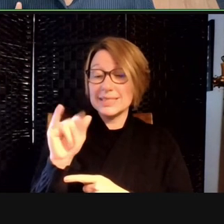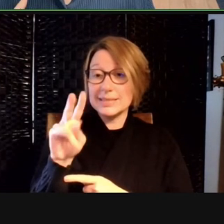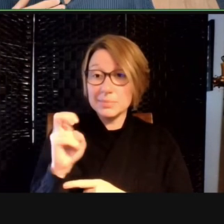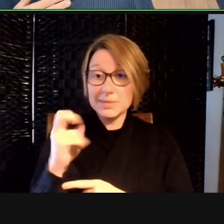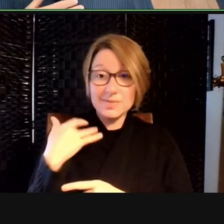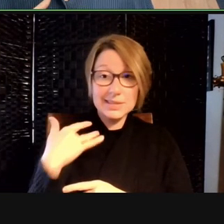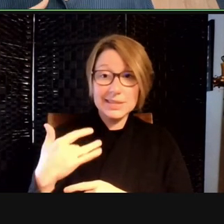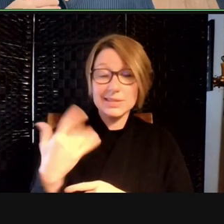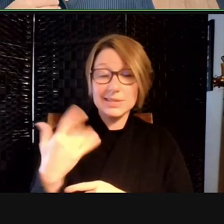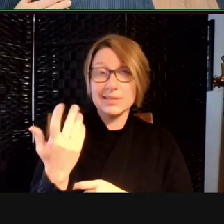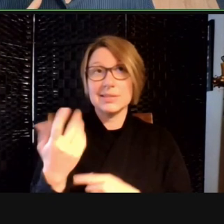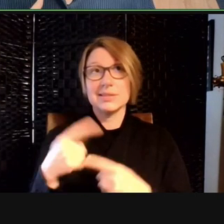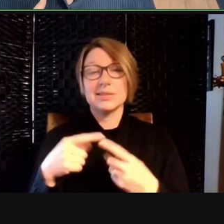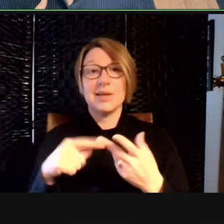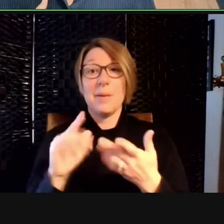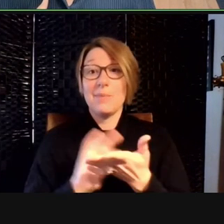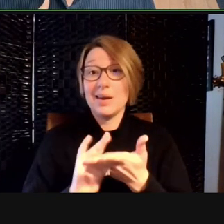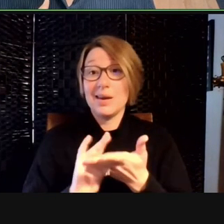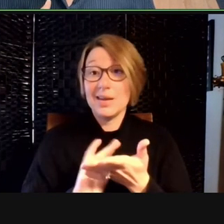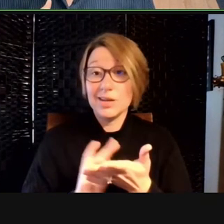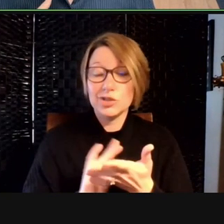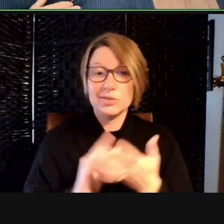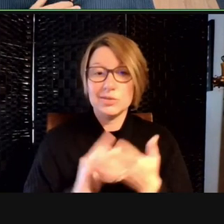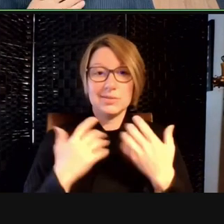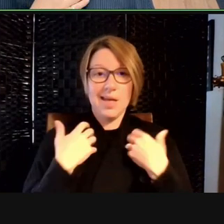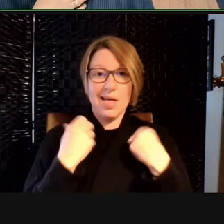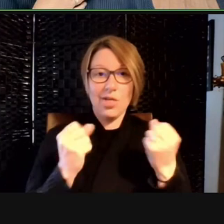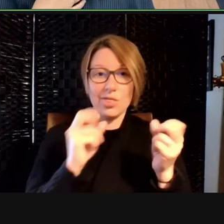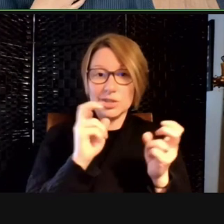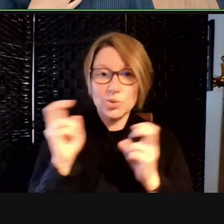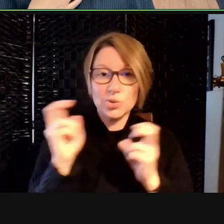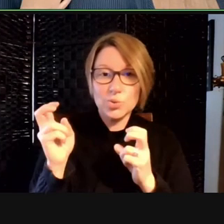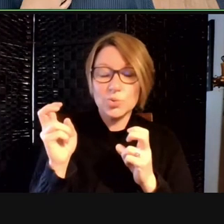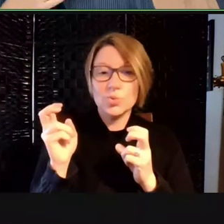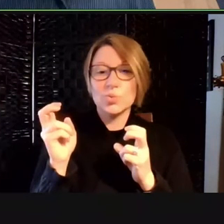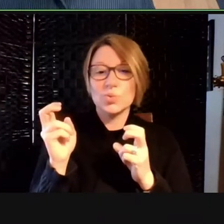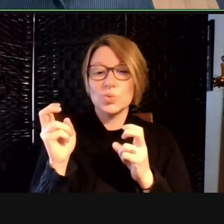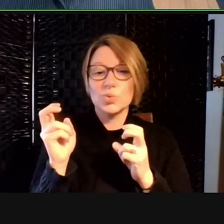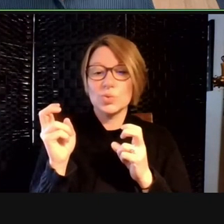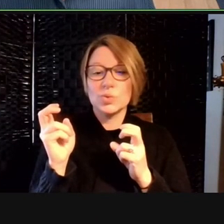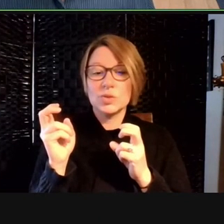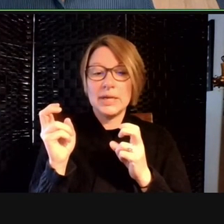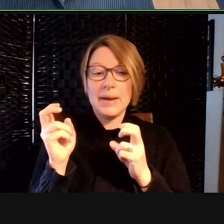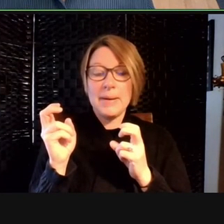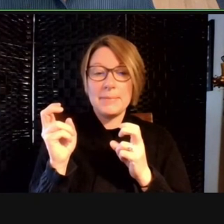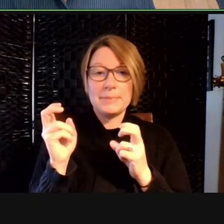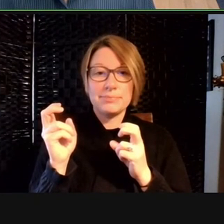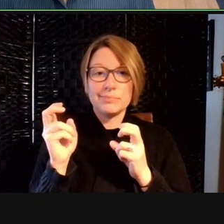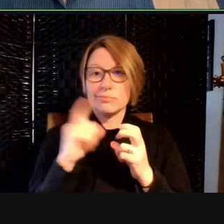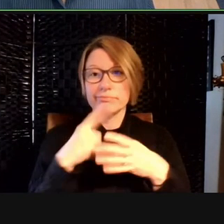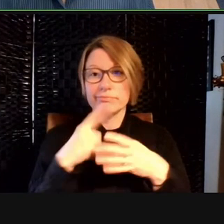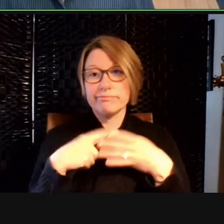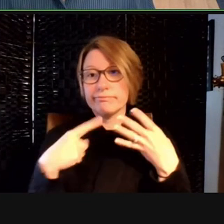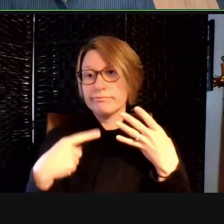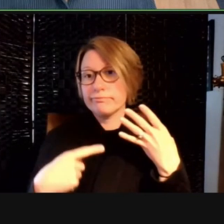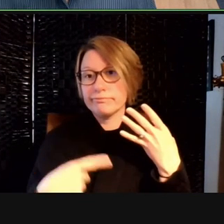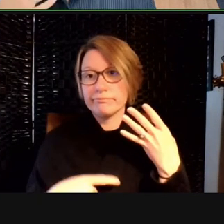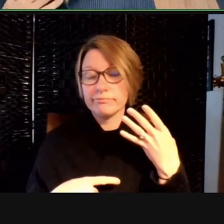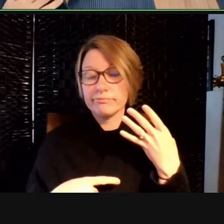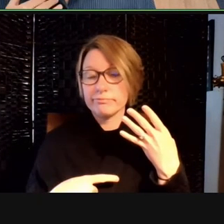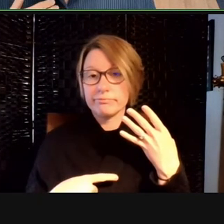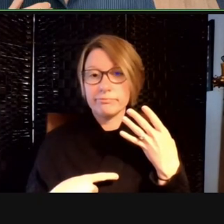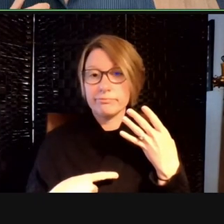taking, in terms of health related issues that have to do with a myriad of things,